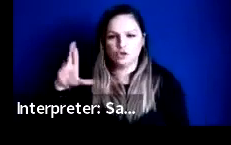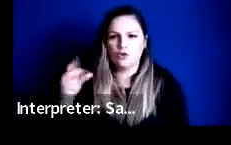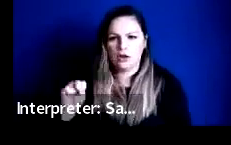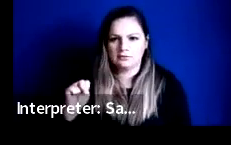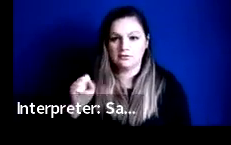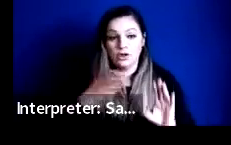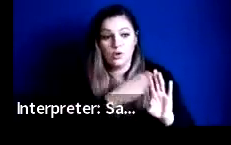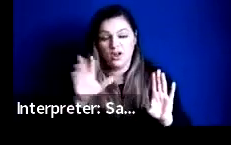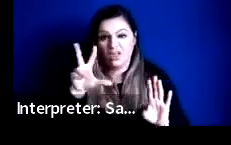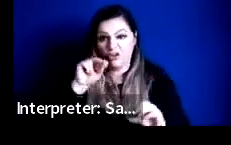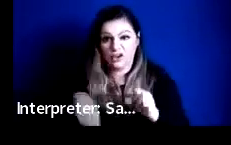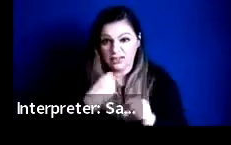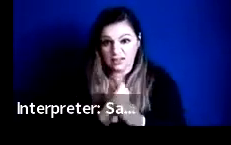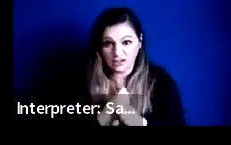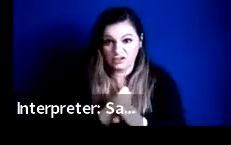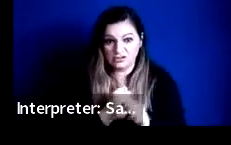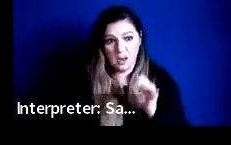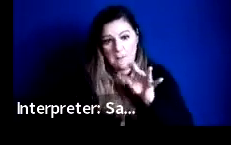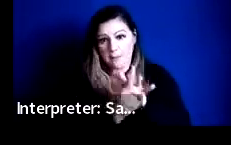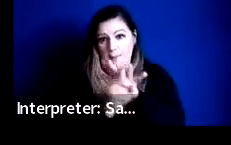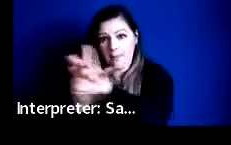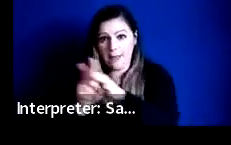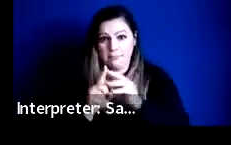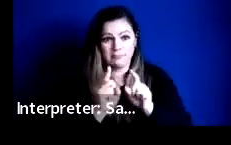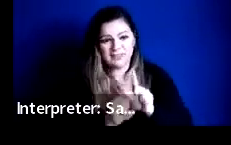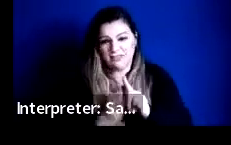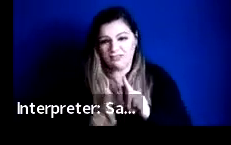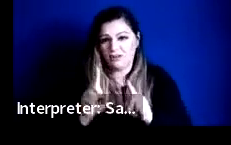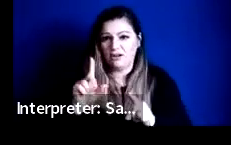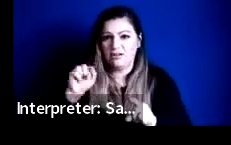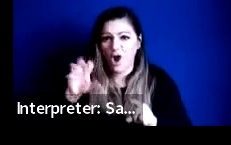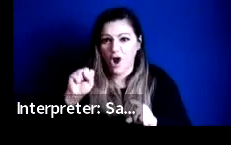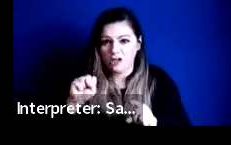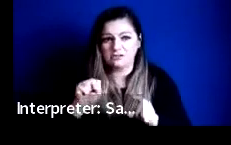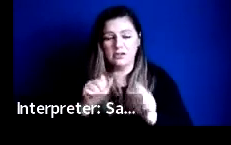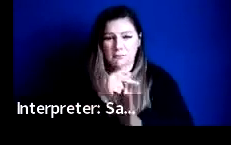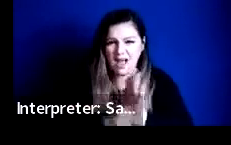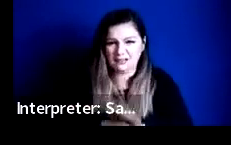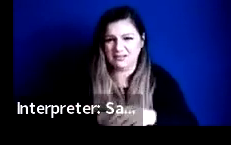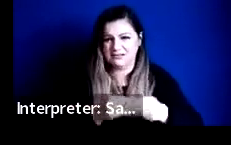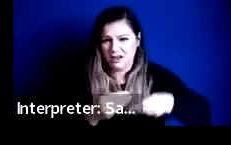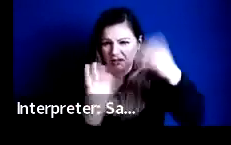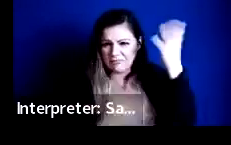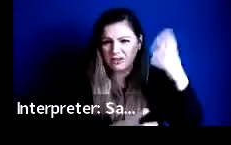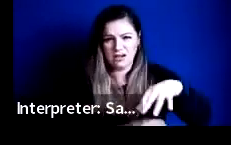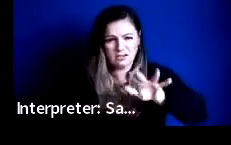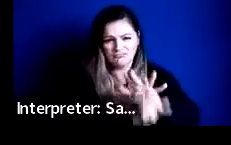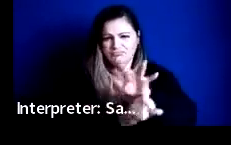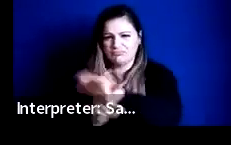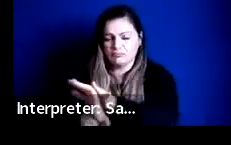a slew of different laws and policies that are enacted that are generally